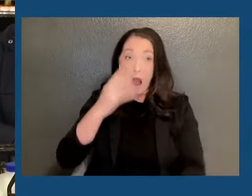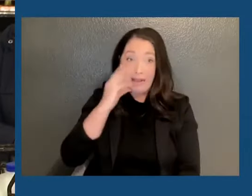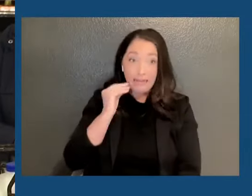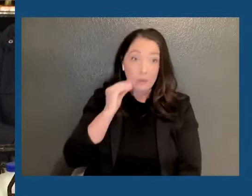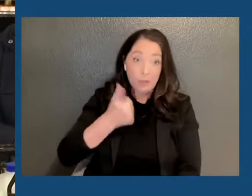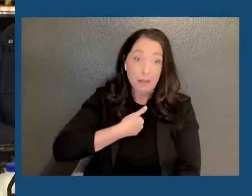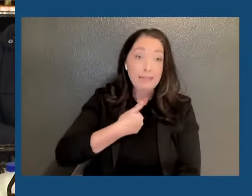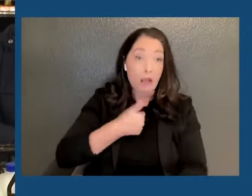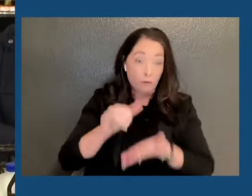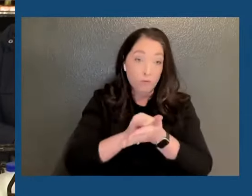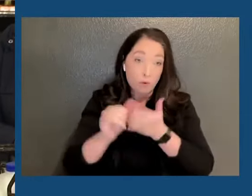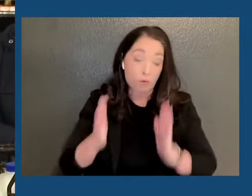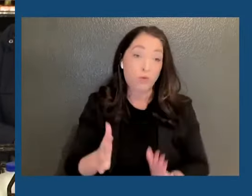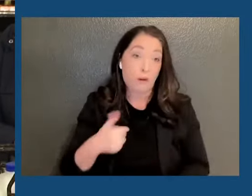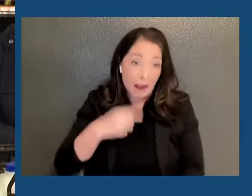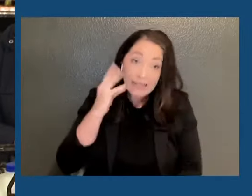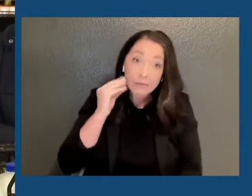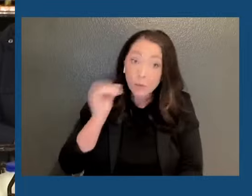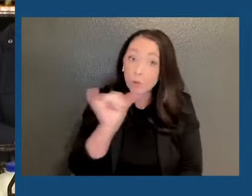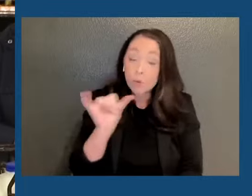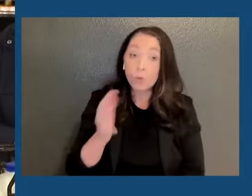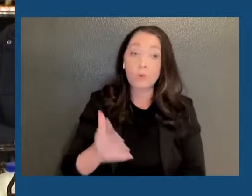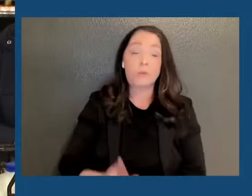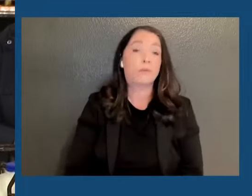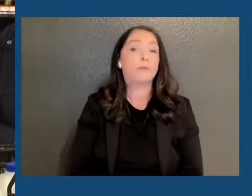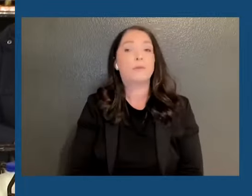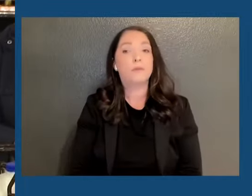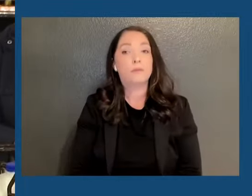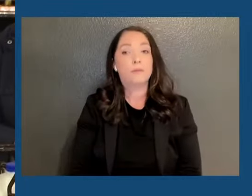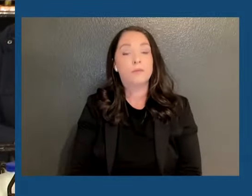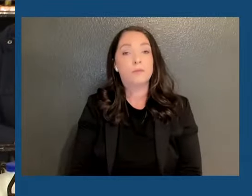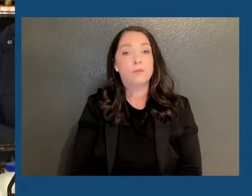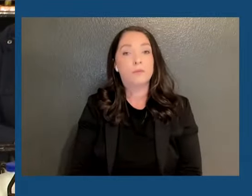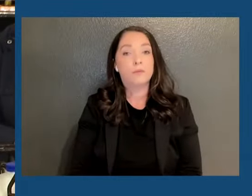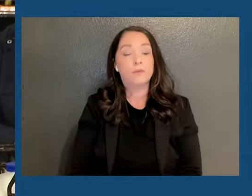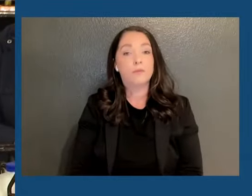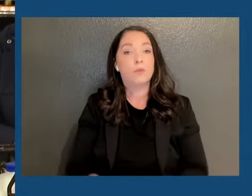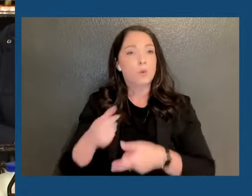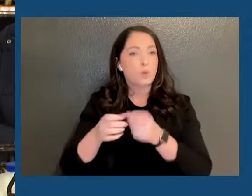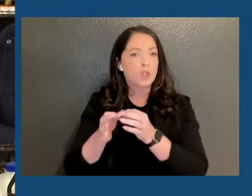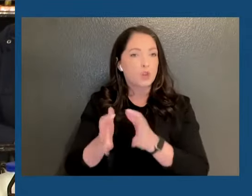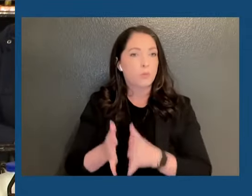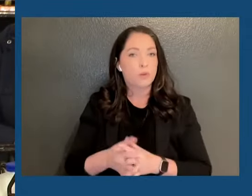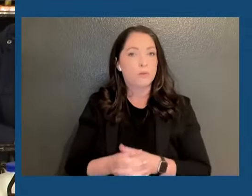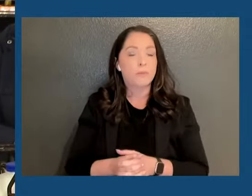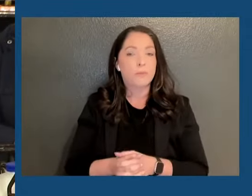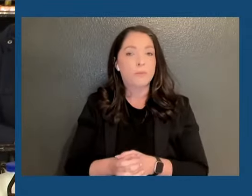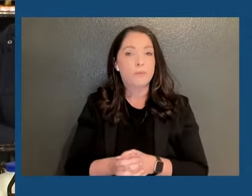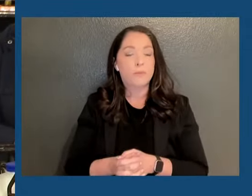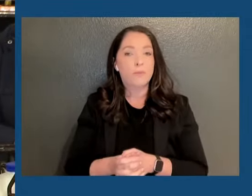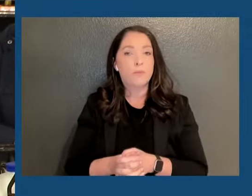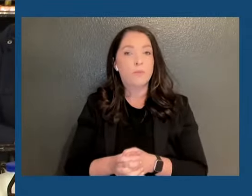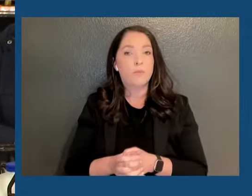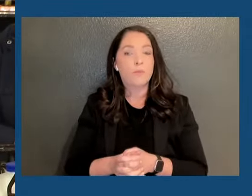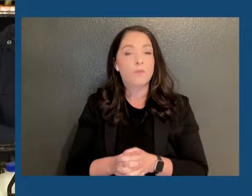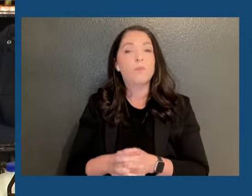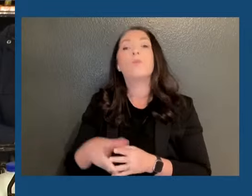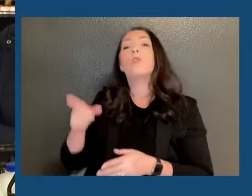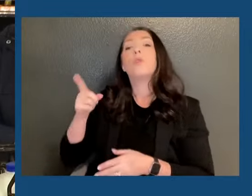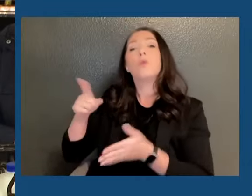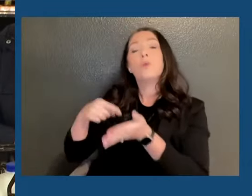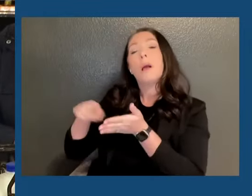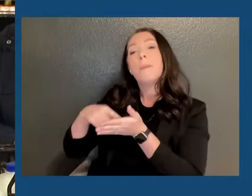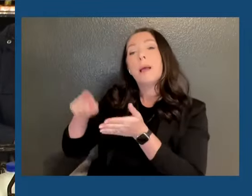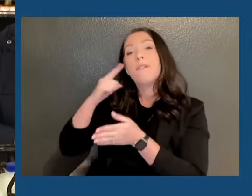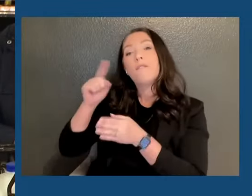well. Governor, in terms of how you're paying for the inflation refund, you